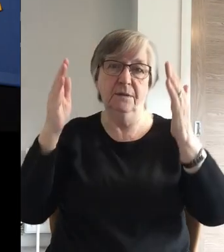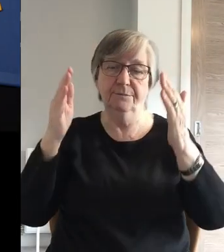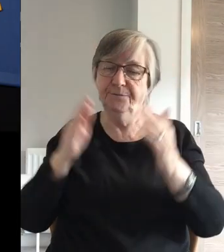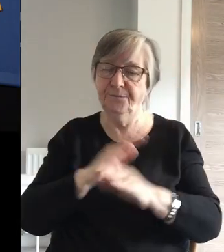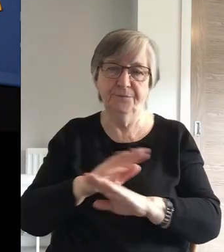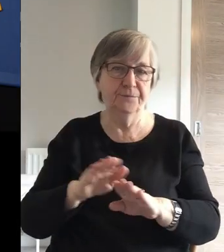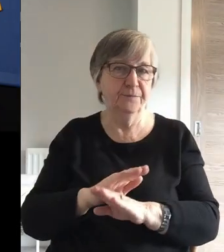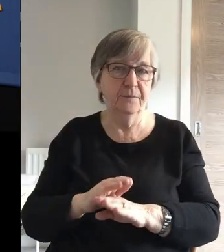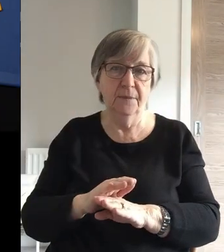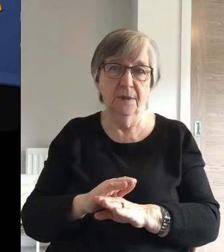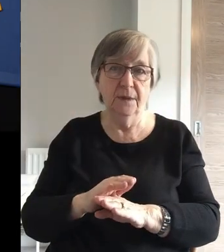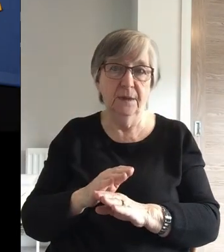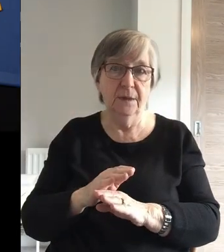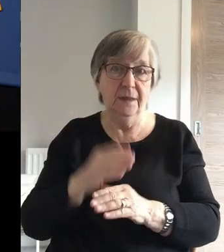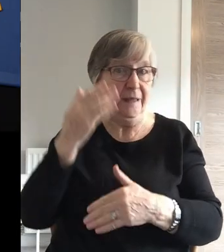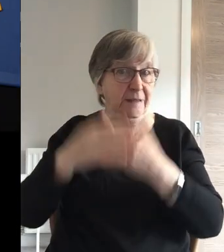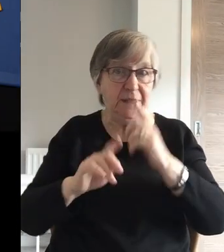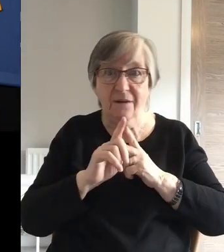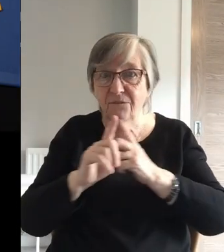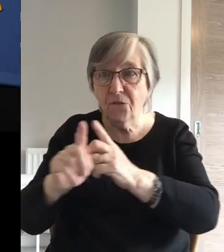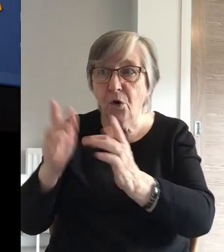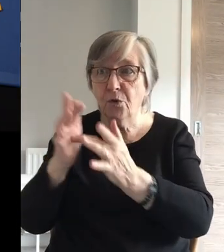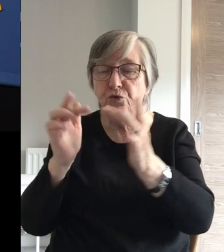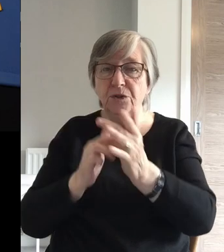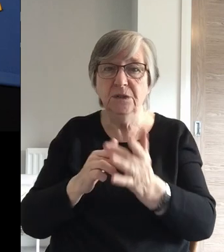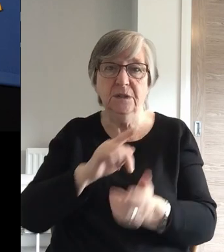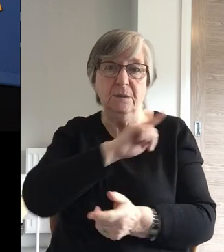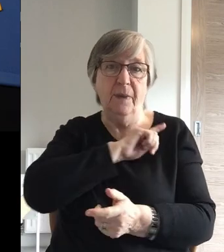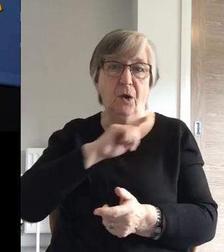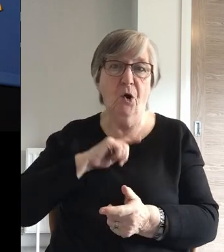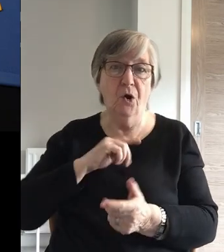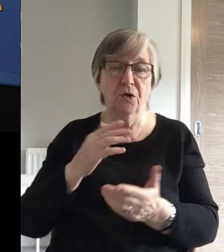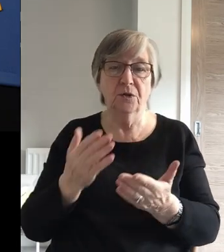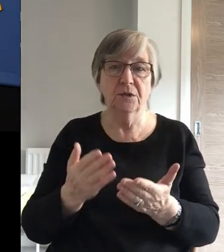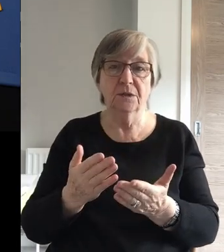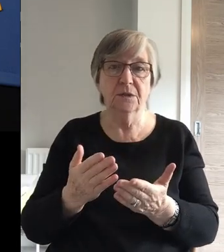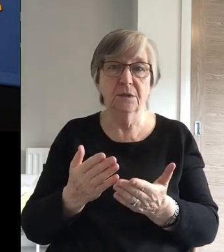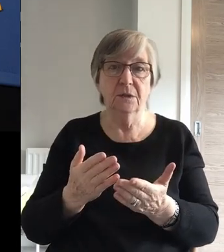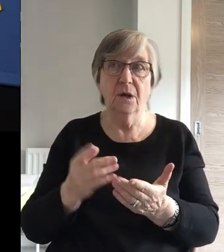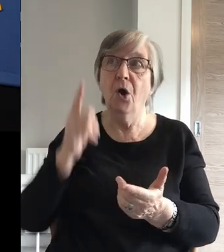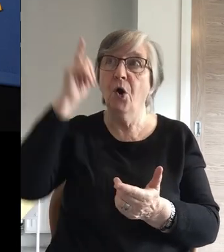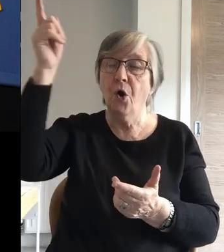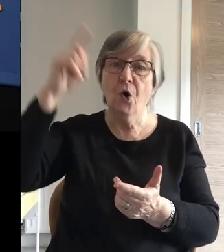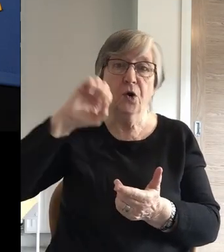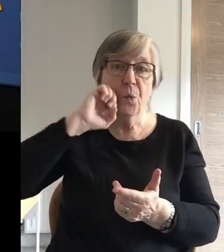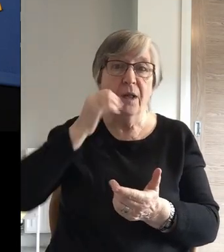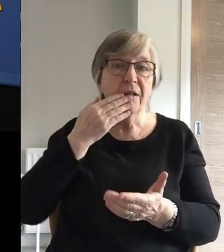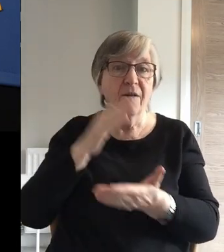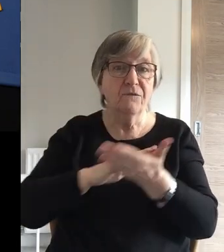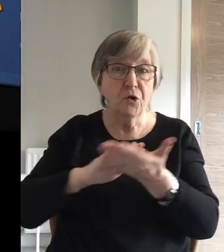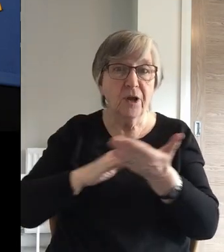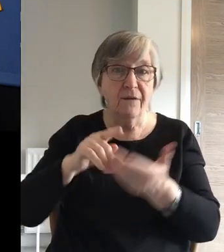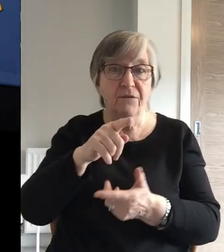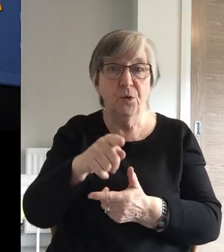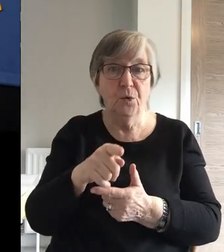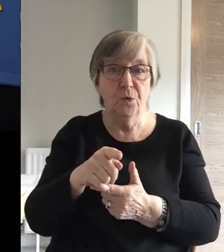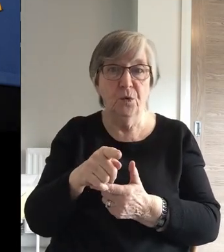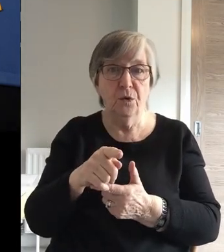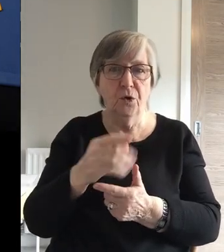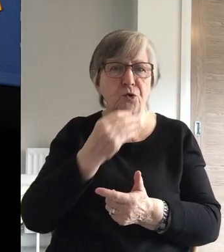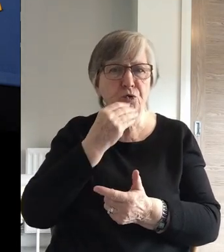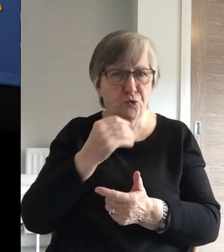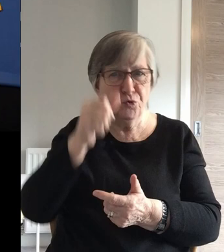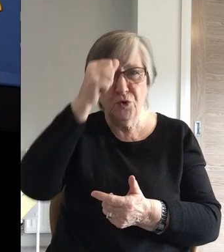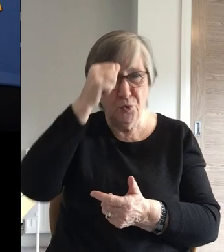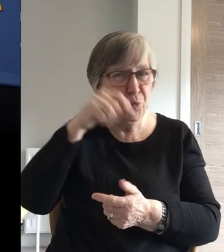didn't flock to hear Jesus because God was going to forgive them. The Jews knew